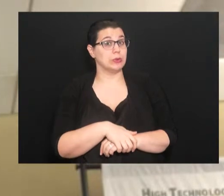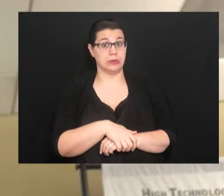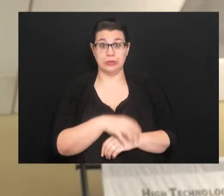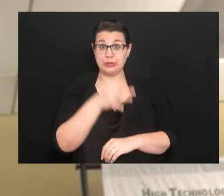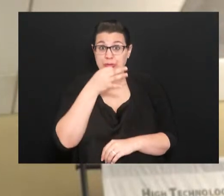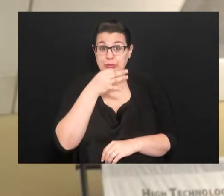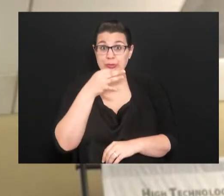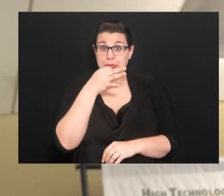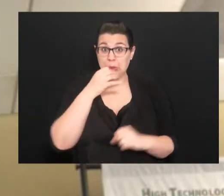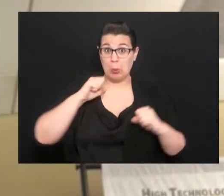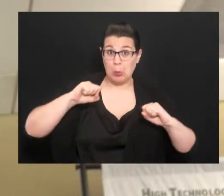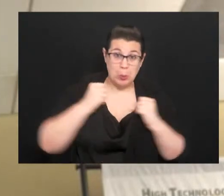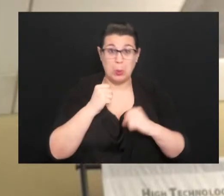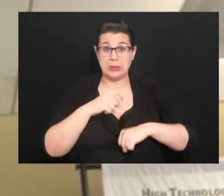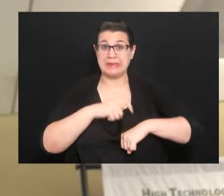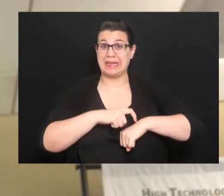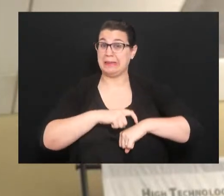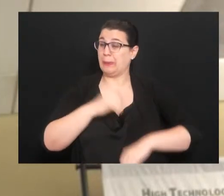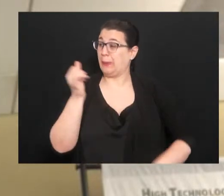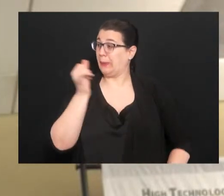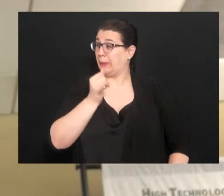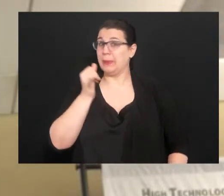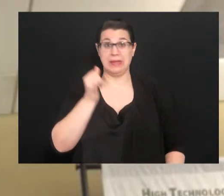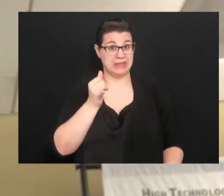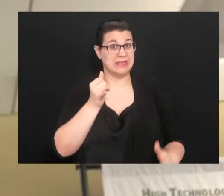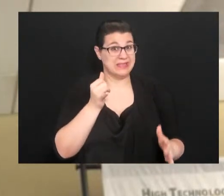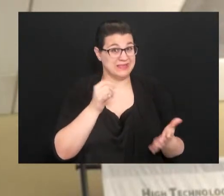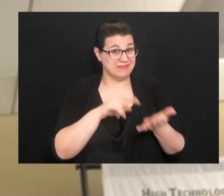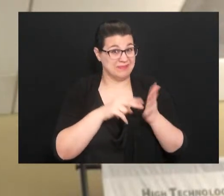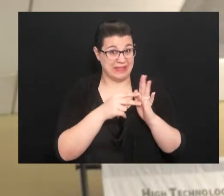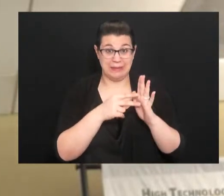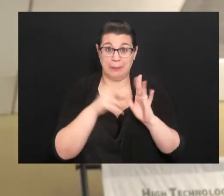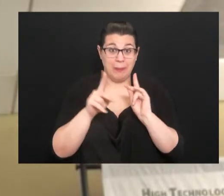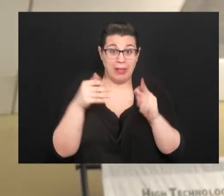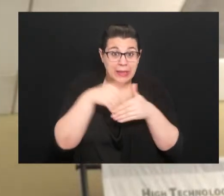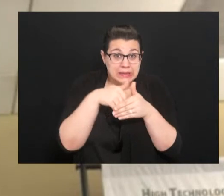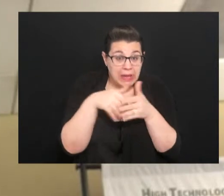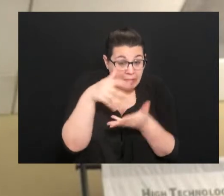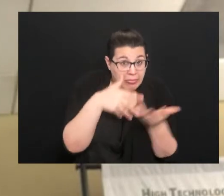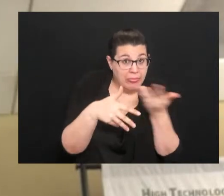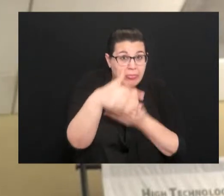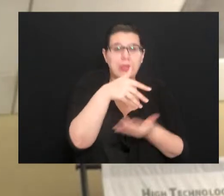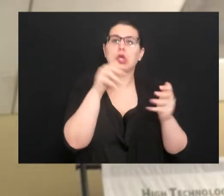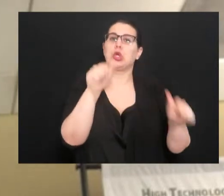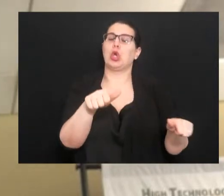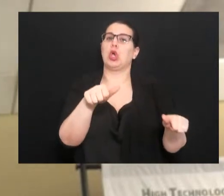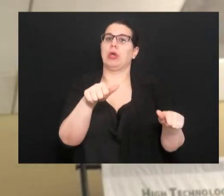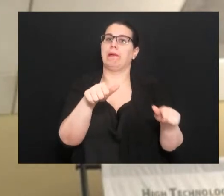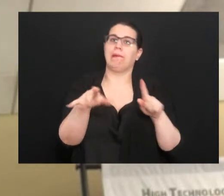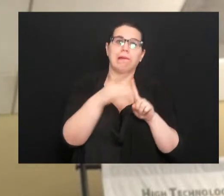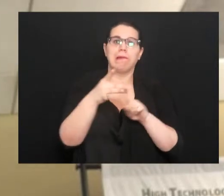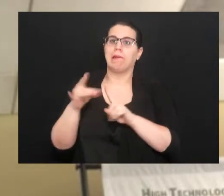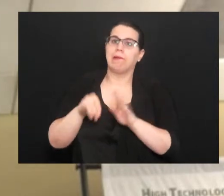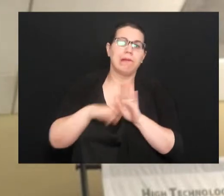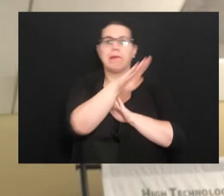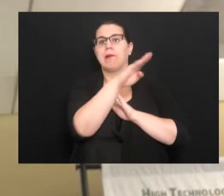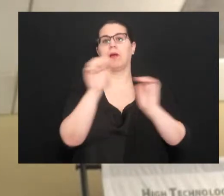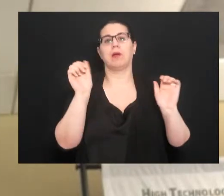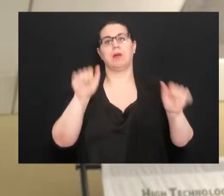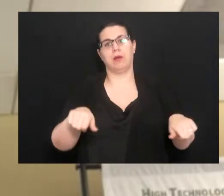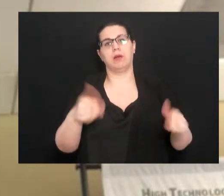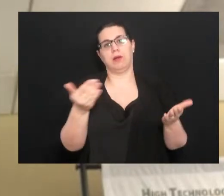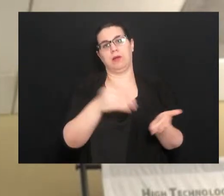coming, we can potentially see another surge. And I bring all this to your attention to